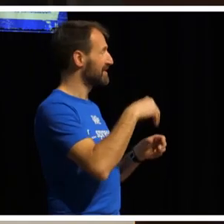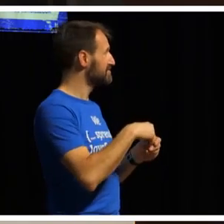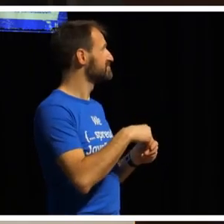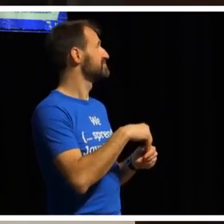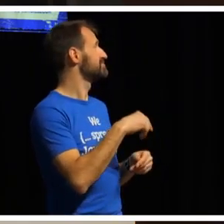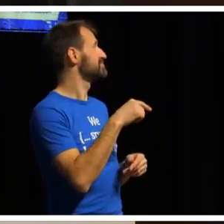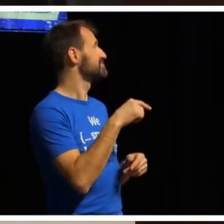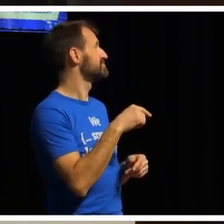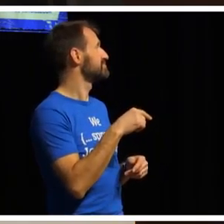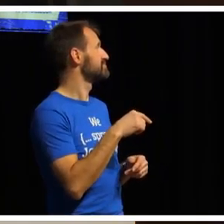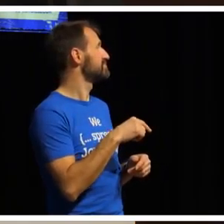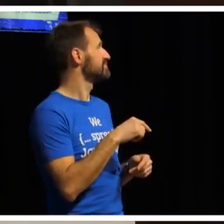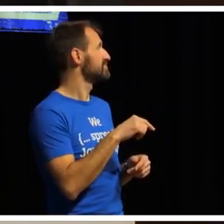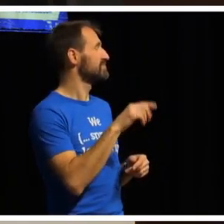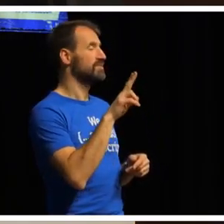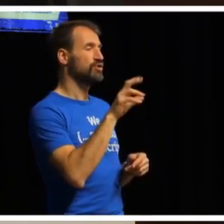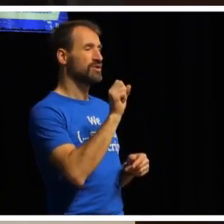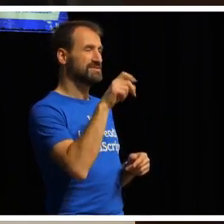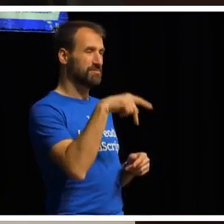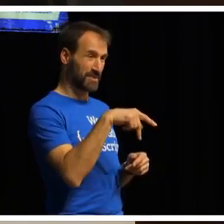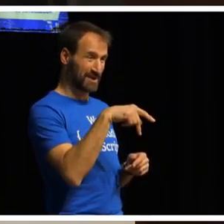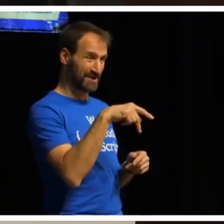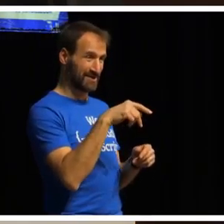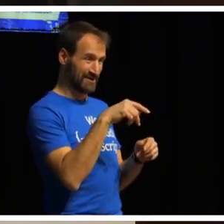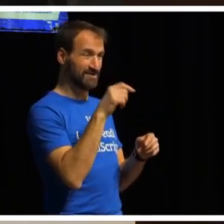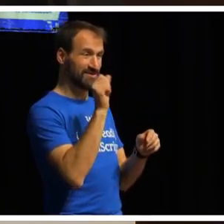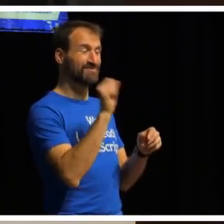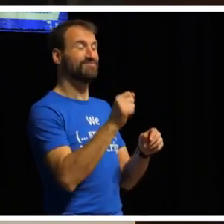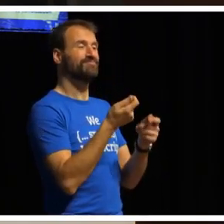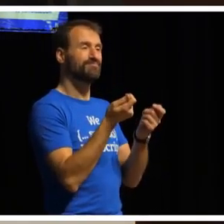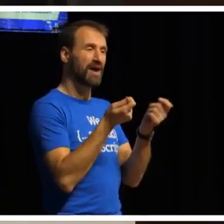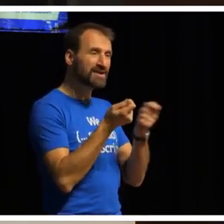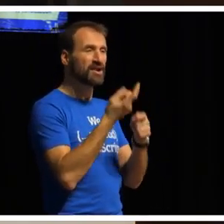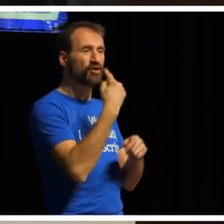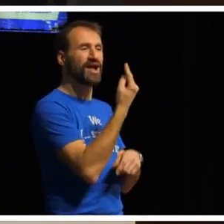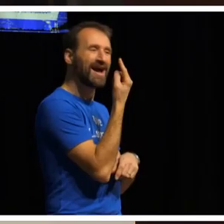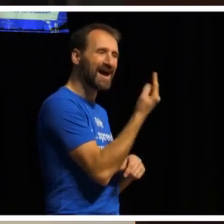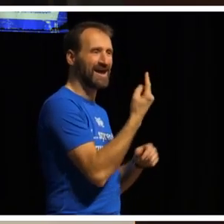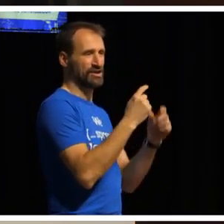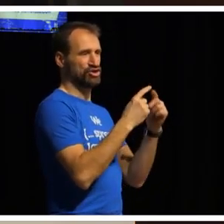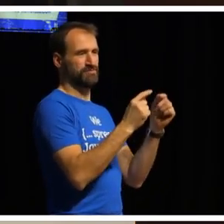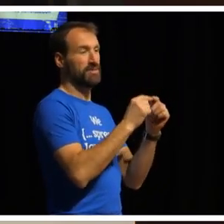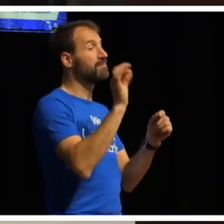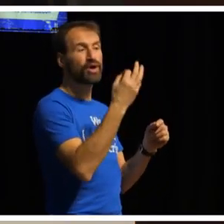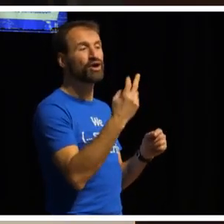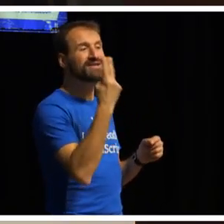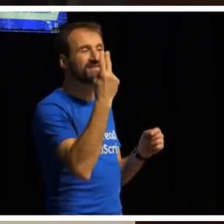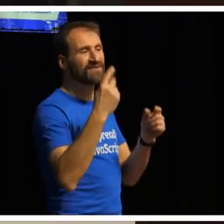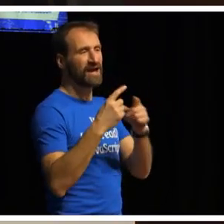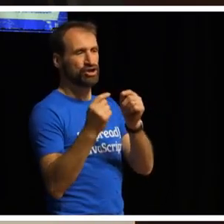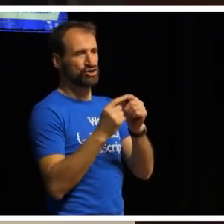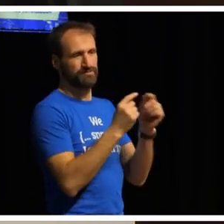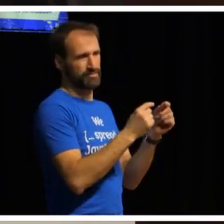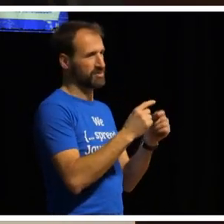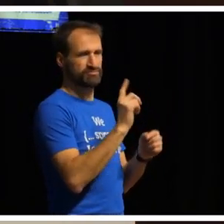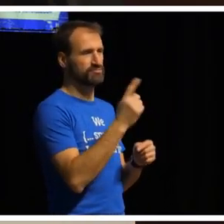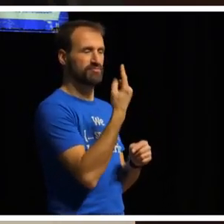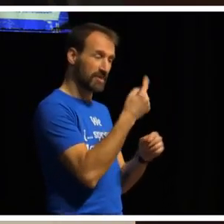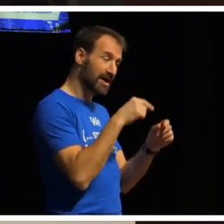end of it. The USB is actually handled by the same chip. You don't need 2 chips. Because you're running the JavaScript interpreter, you can